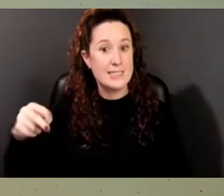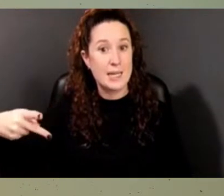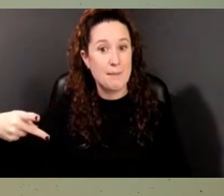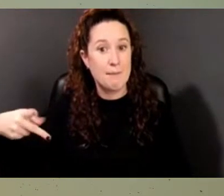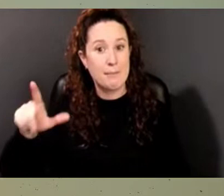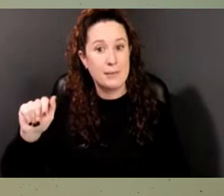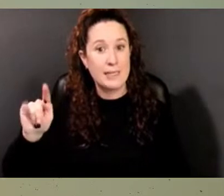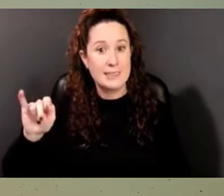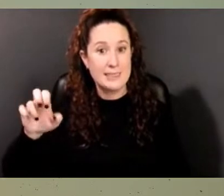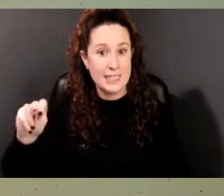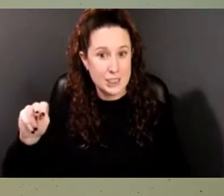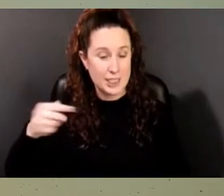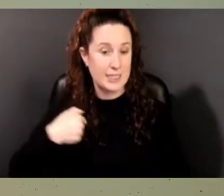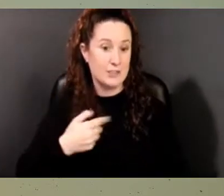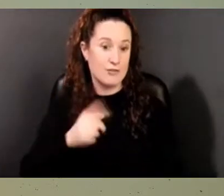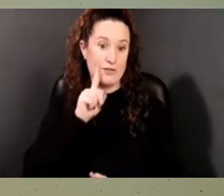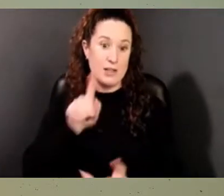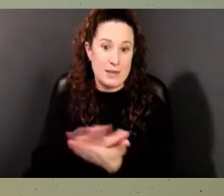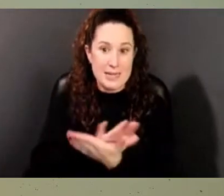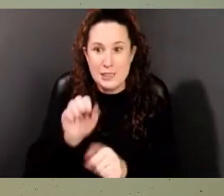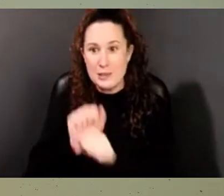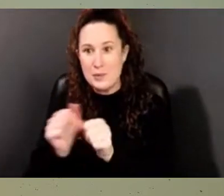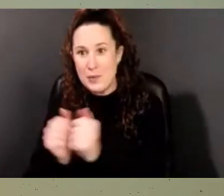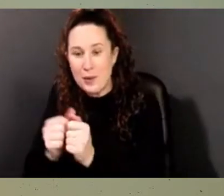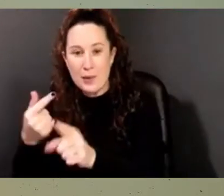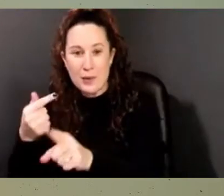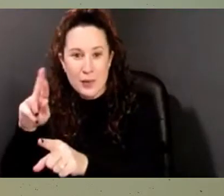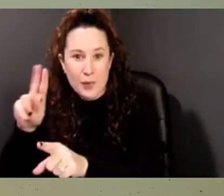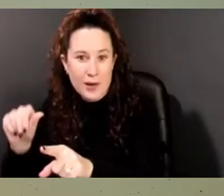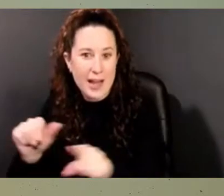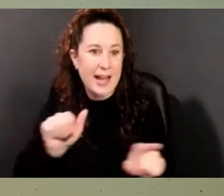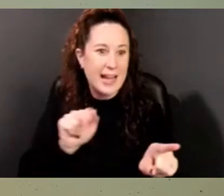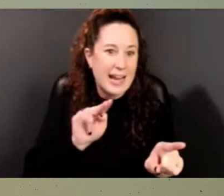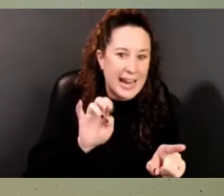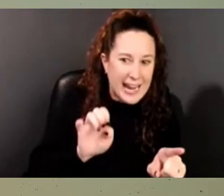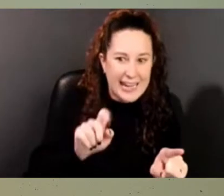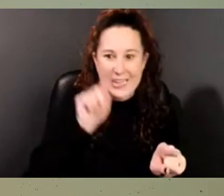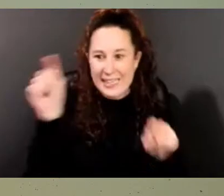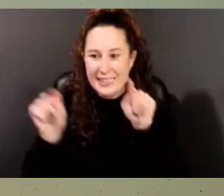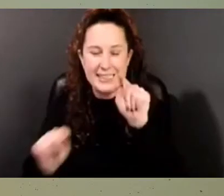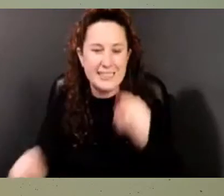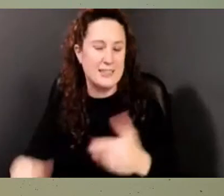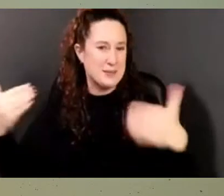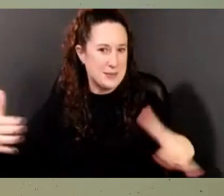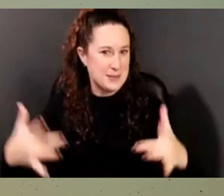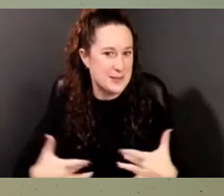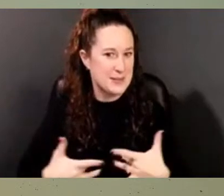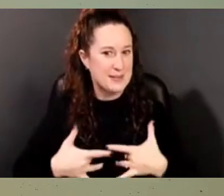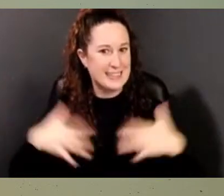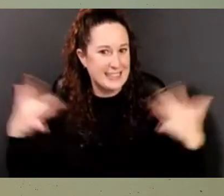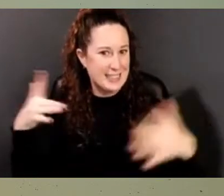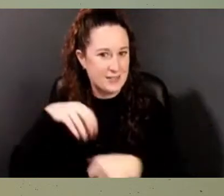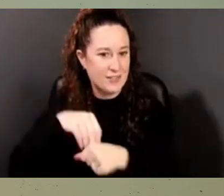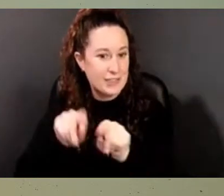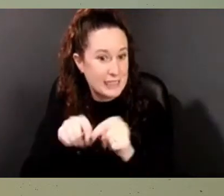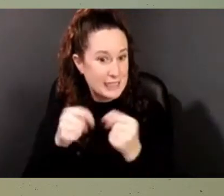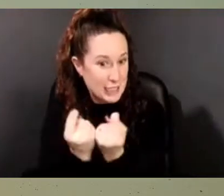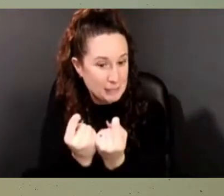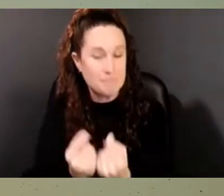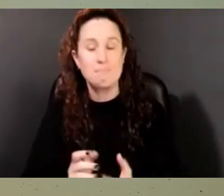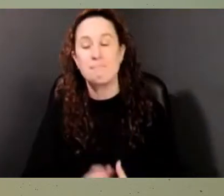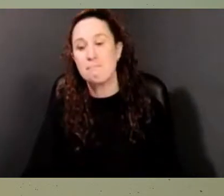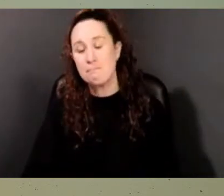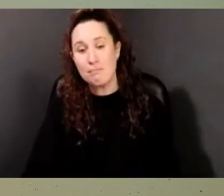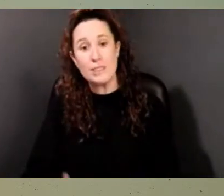Gloria and Bertie and Annie and Dan. I'm happy to be a member of the team here. So what I'm hoping